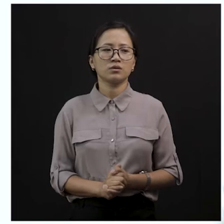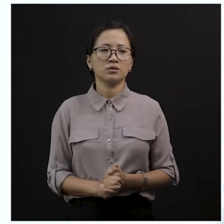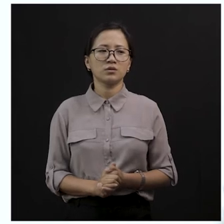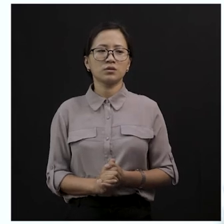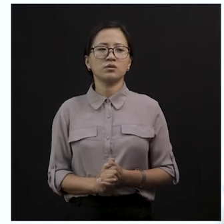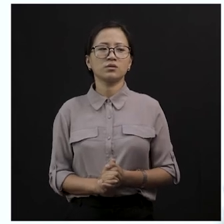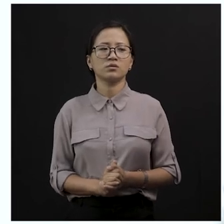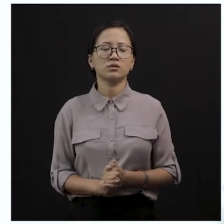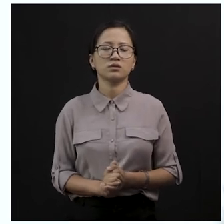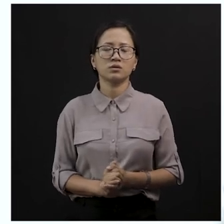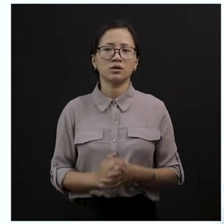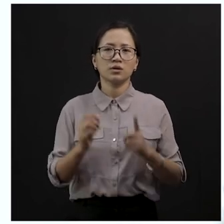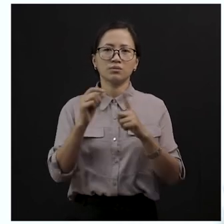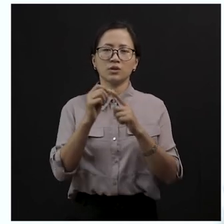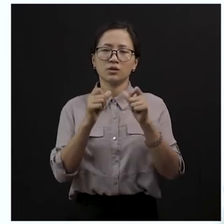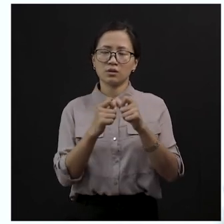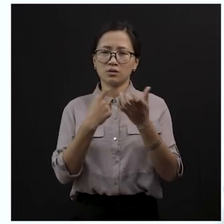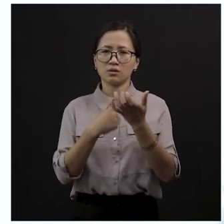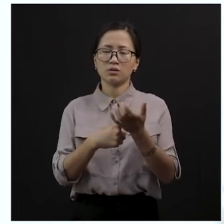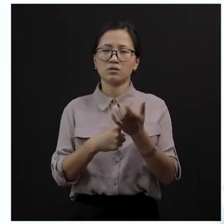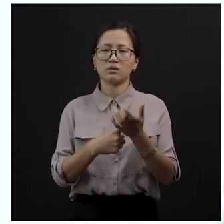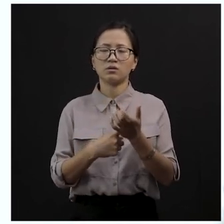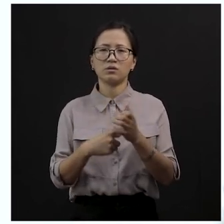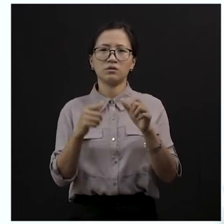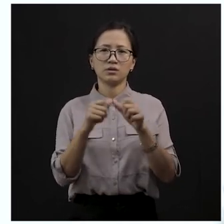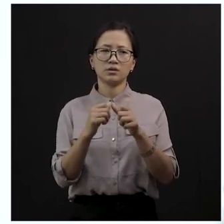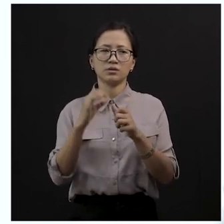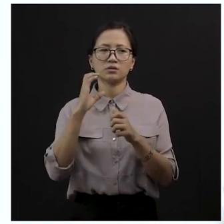that is known as parachute, okay? Shall we all spell